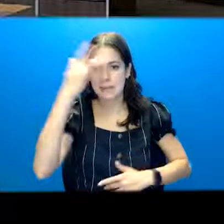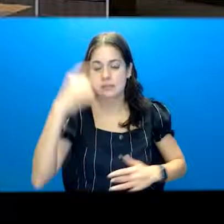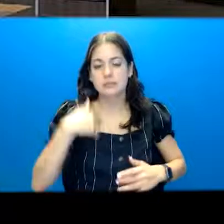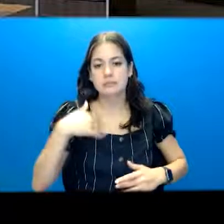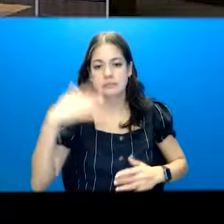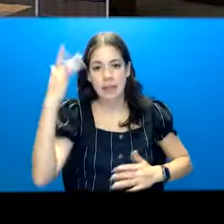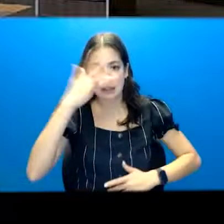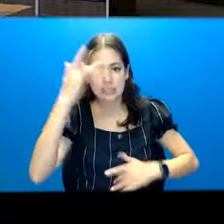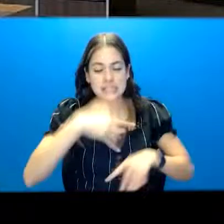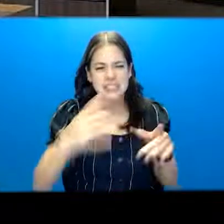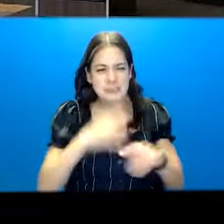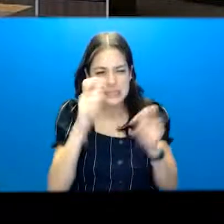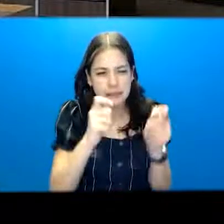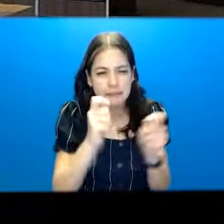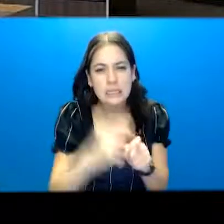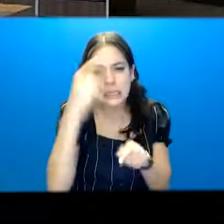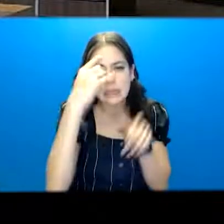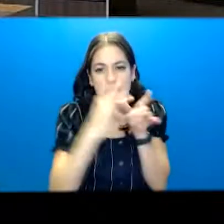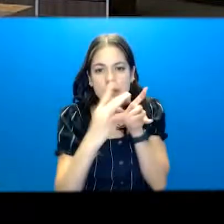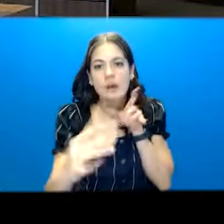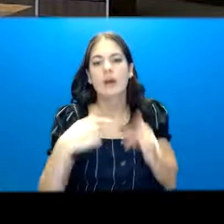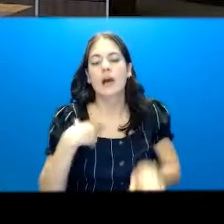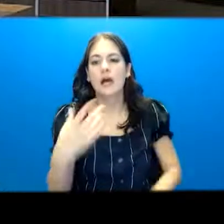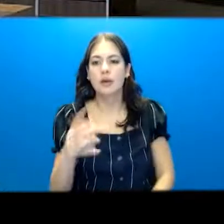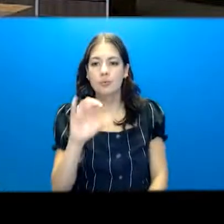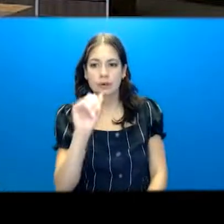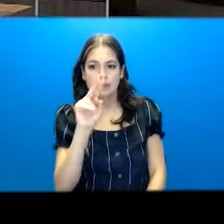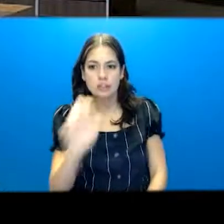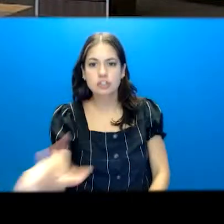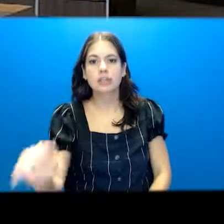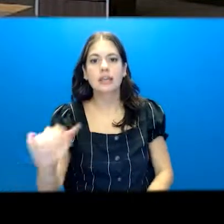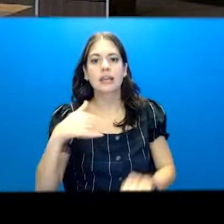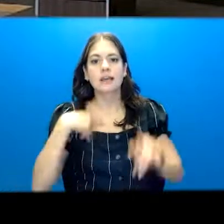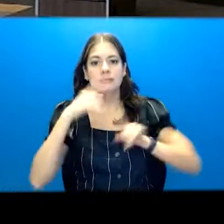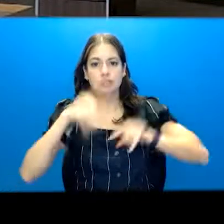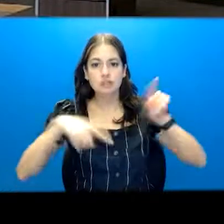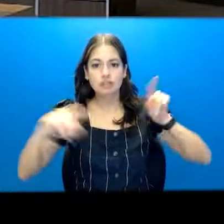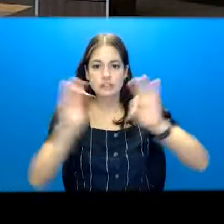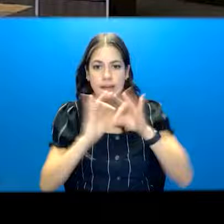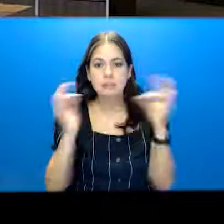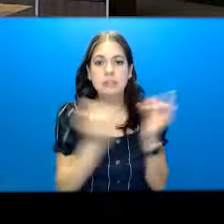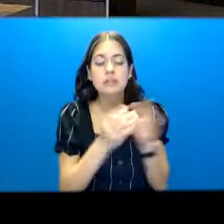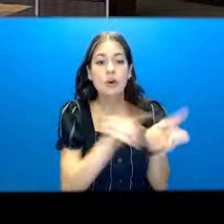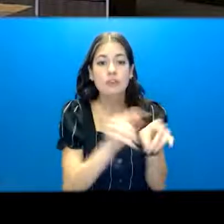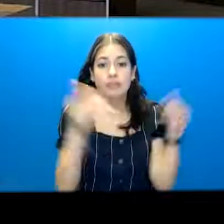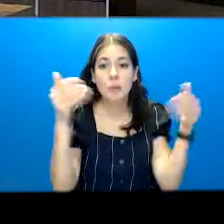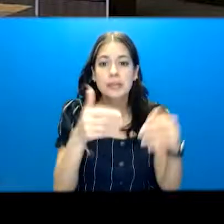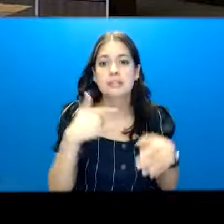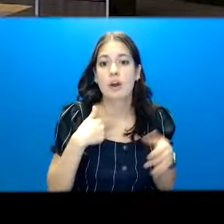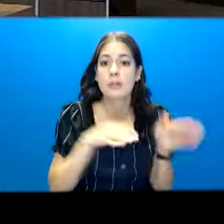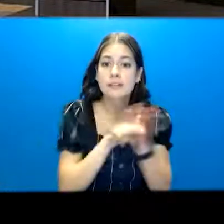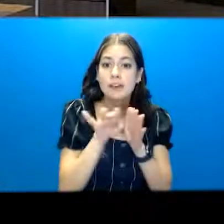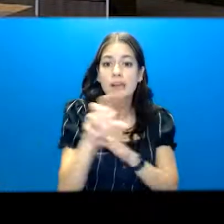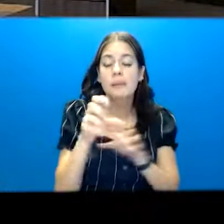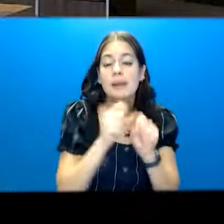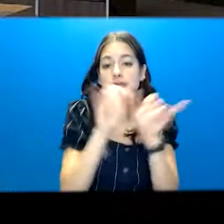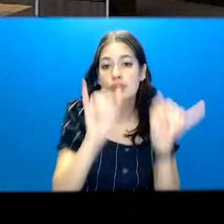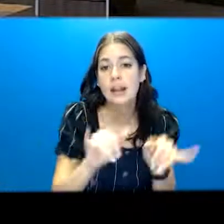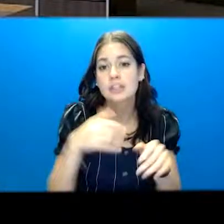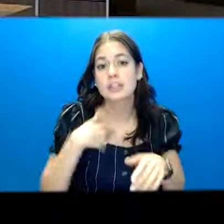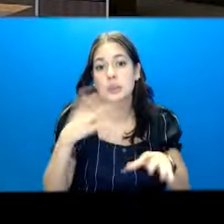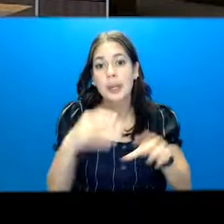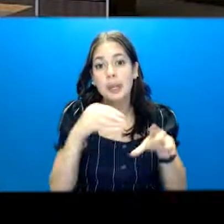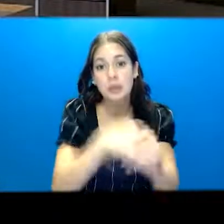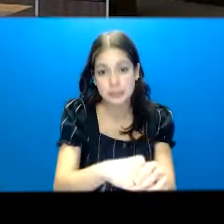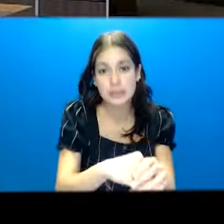specifically psychosis, among racially and ethnically diverse families. She also focuses on the development of strategies to increase